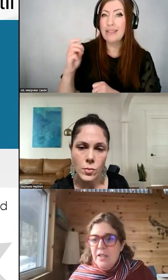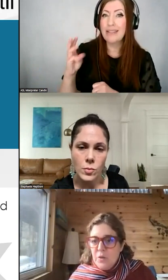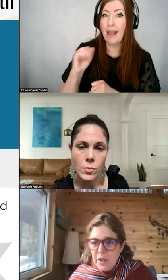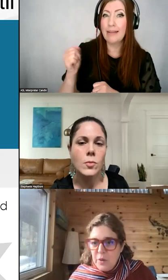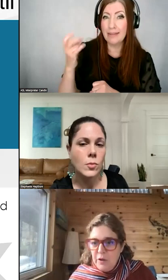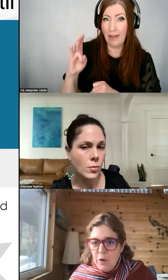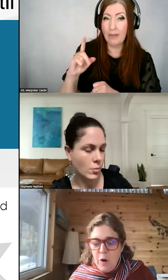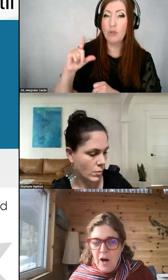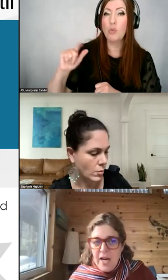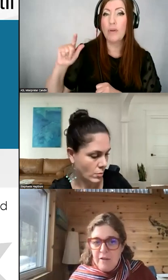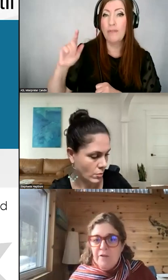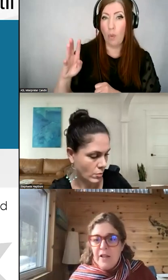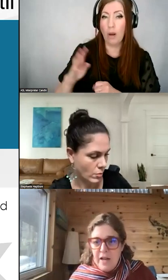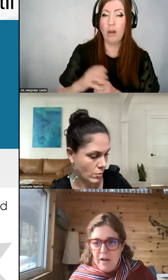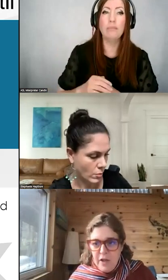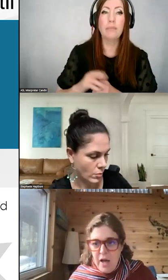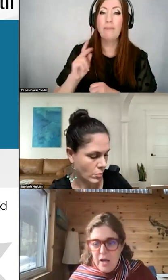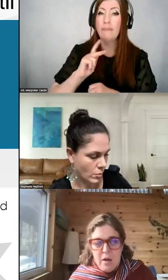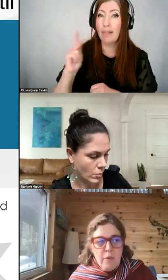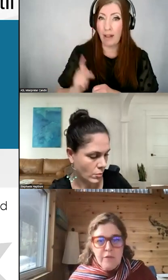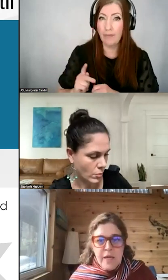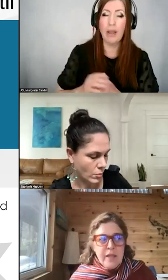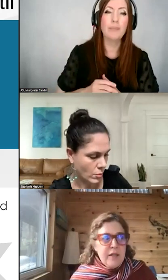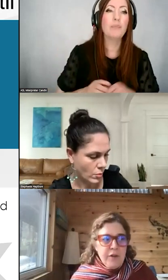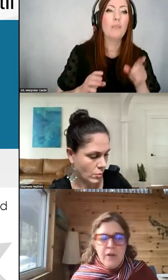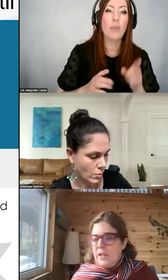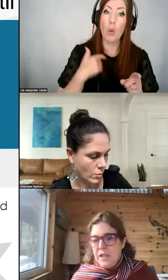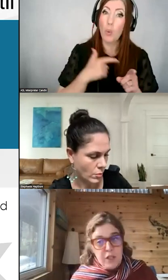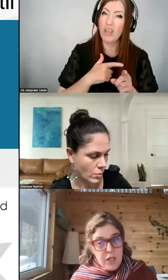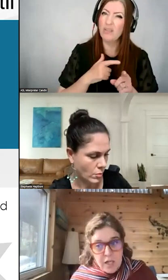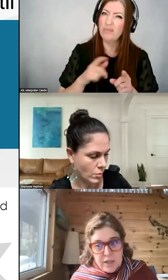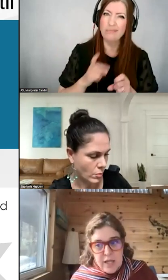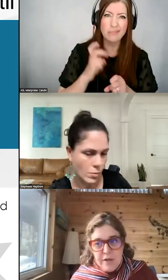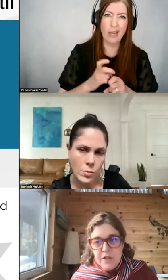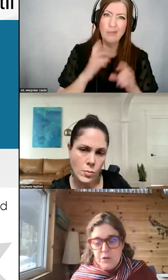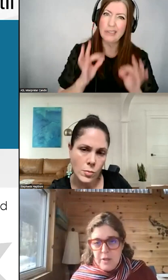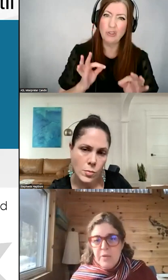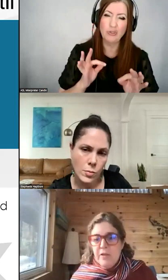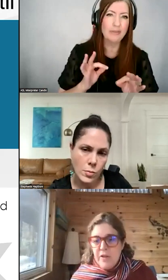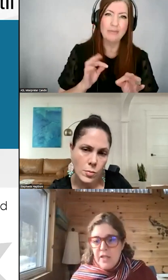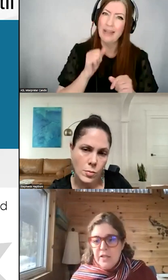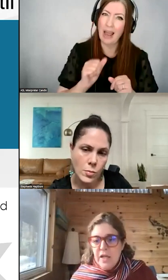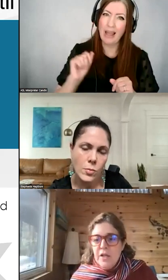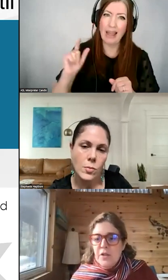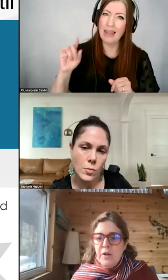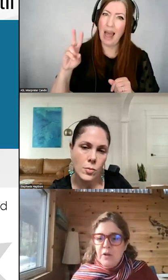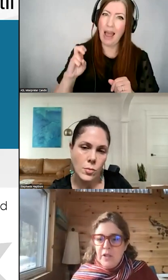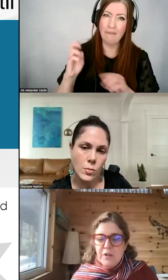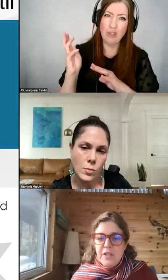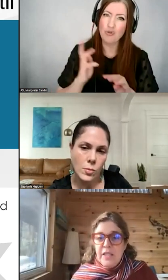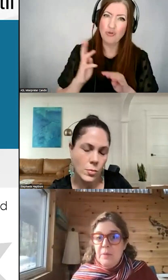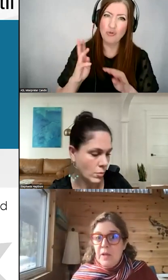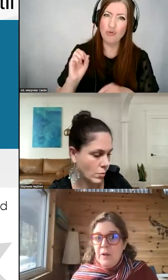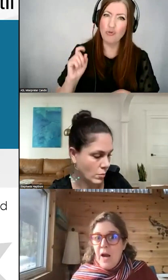17, 2024 in Philadelphia. We've made the difficult decision not to live stream the event. So if